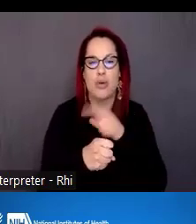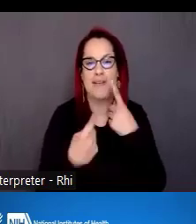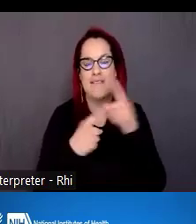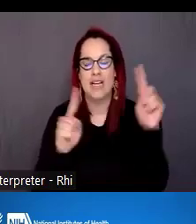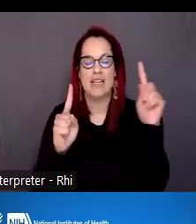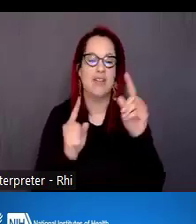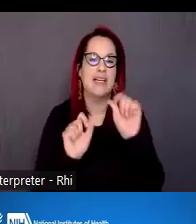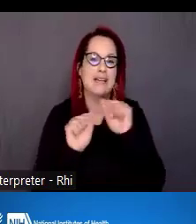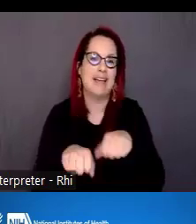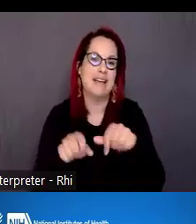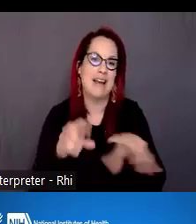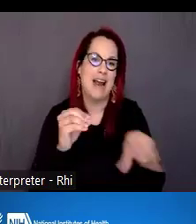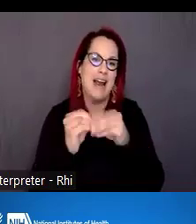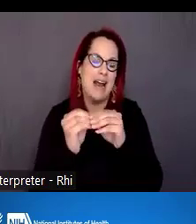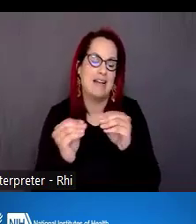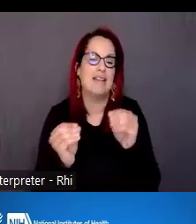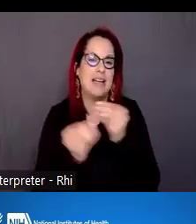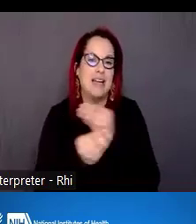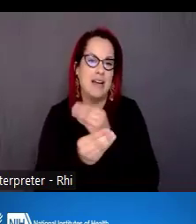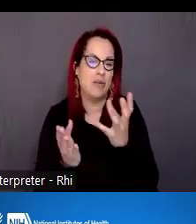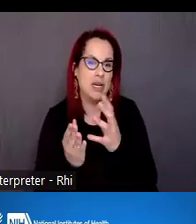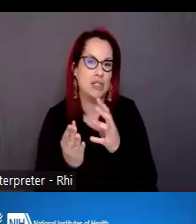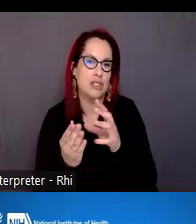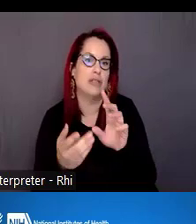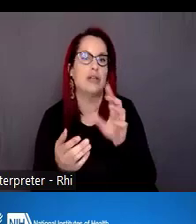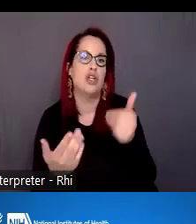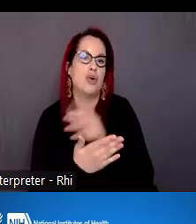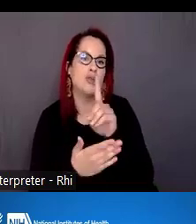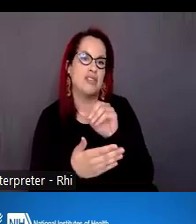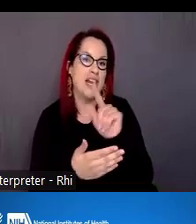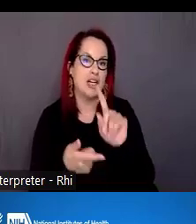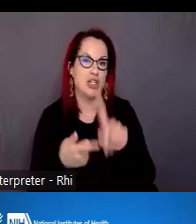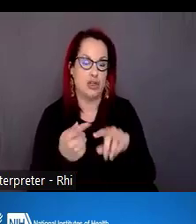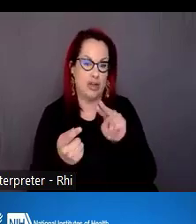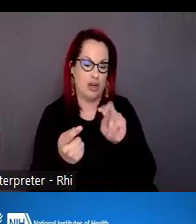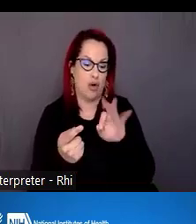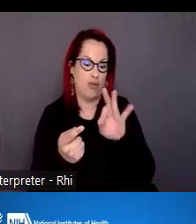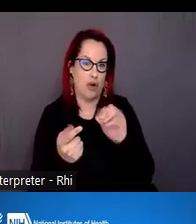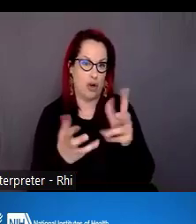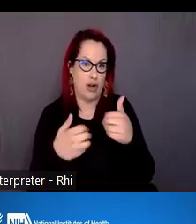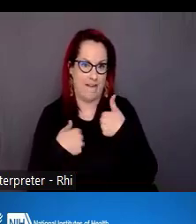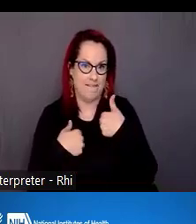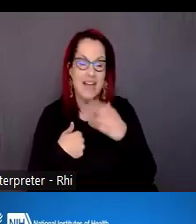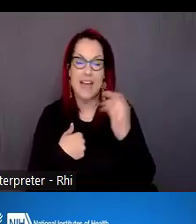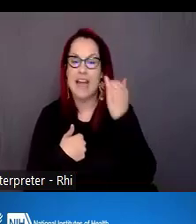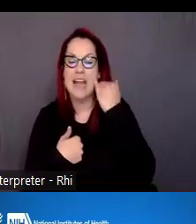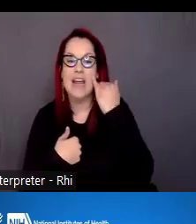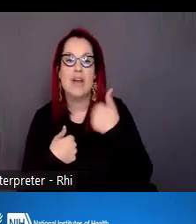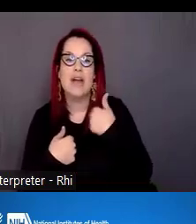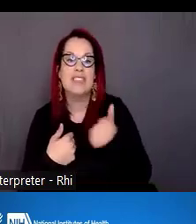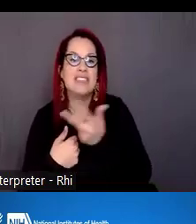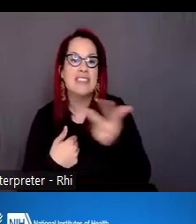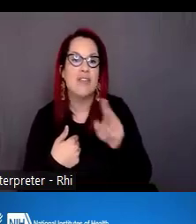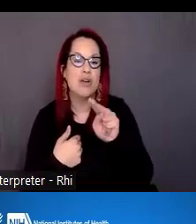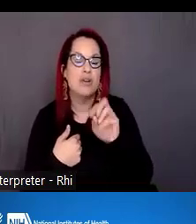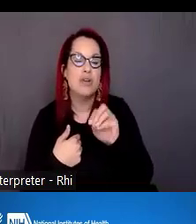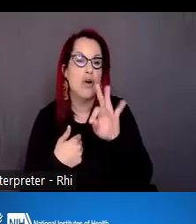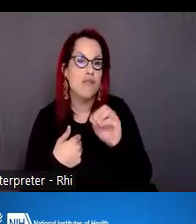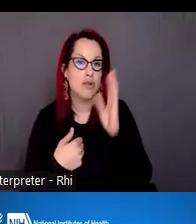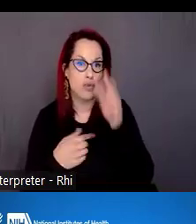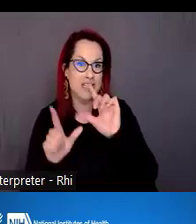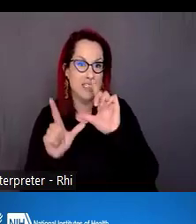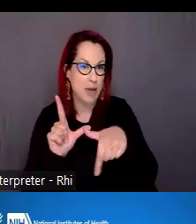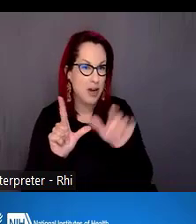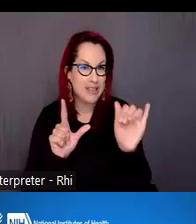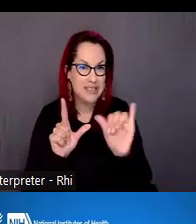data onto the existing NOFOs. If you have several NOFOs that all expire on the same date and